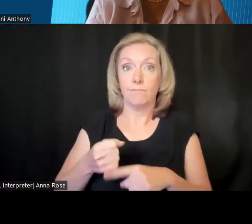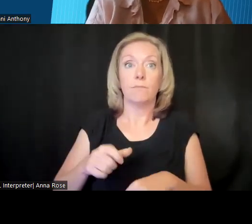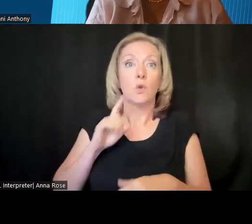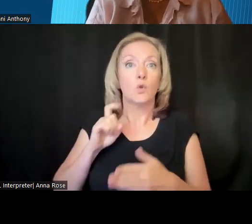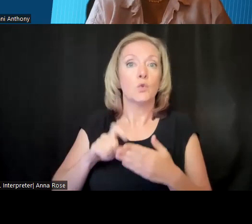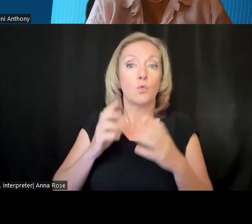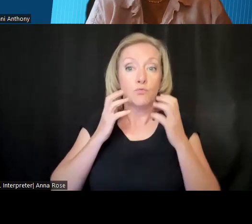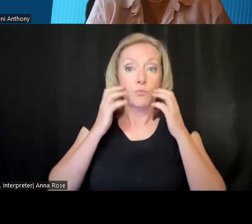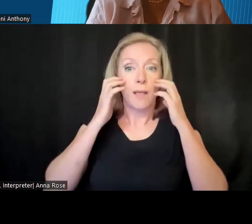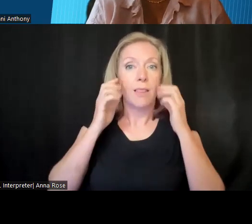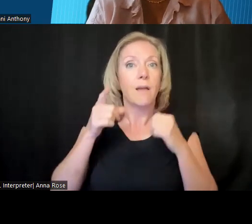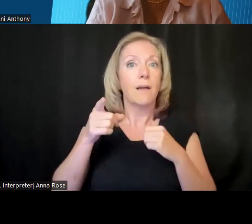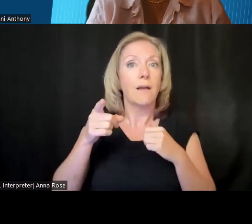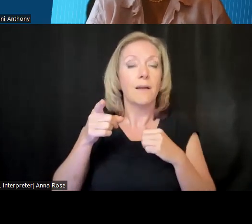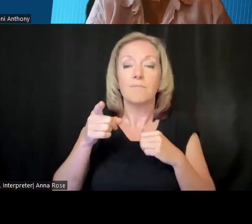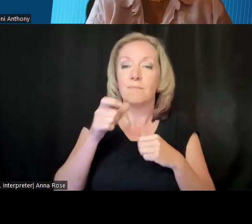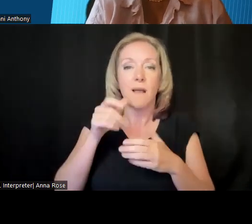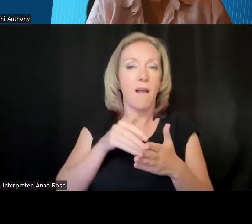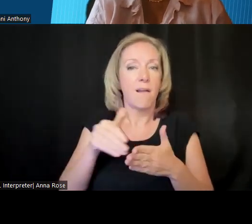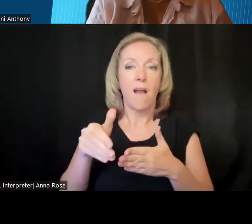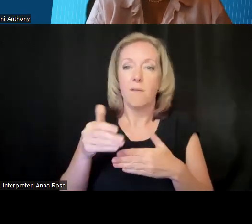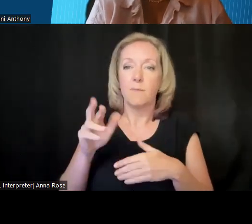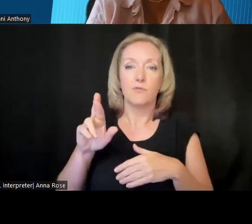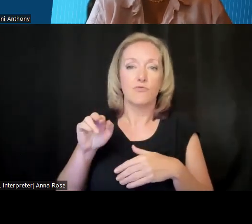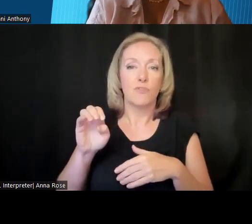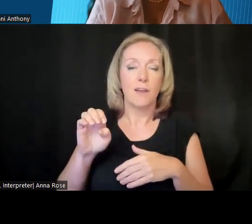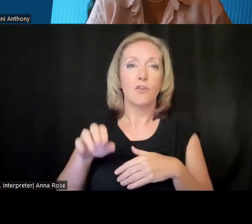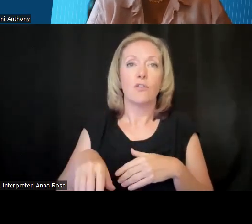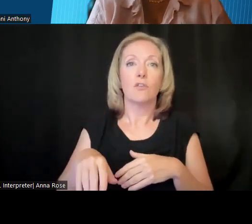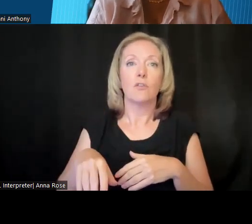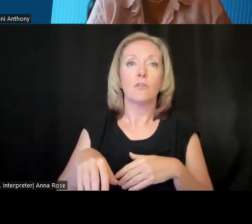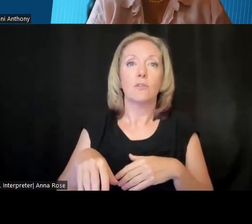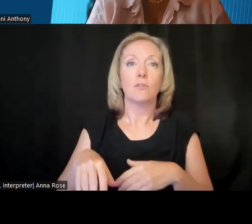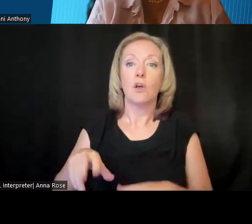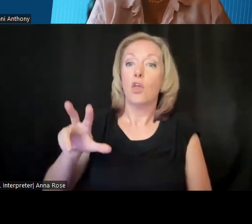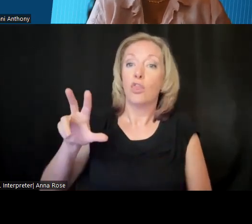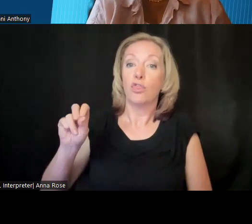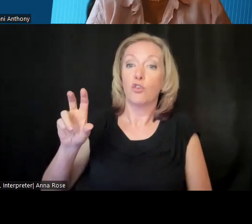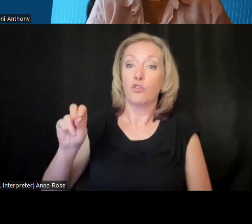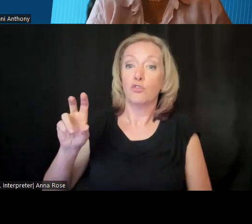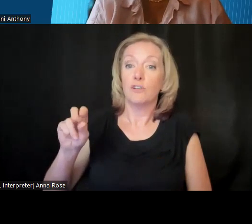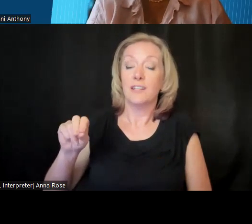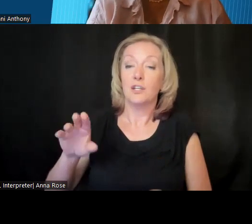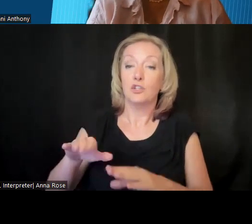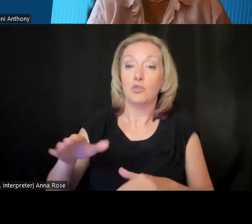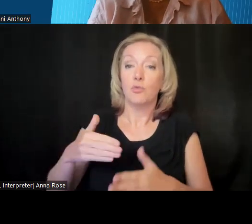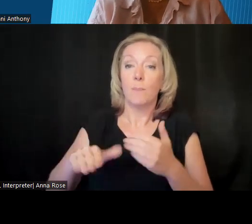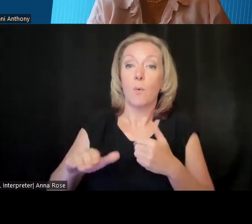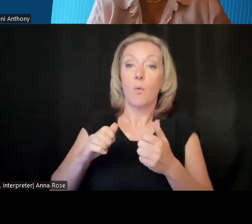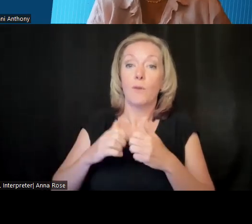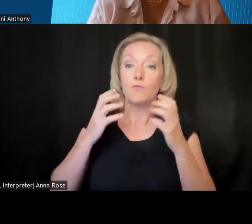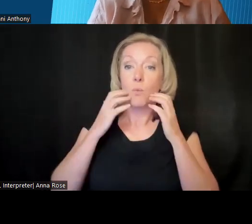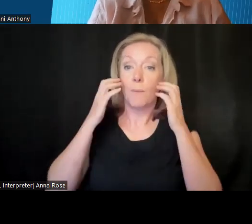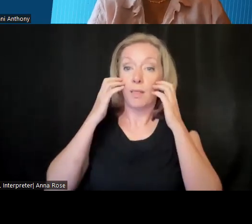as I talked about, is really not common. 30 kids had congenital rubella syndrome still, which